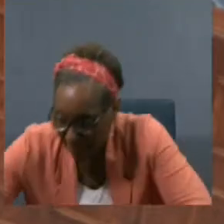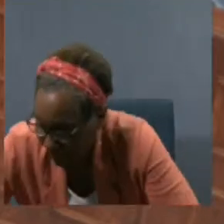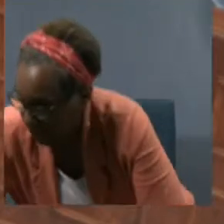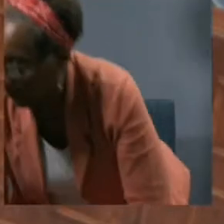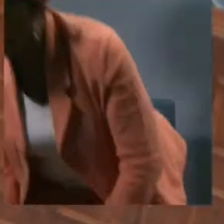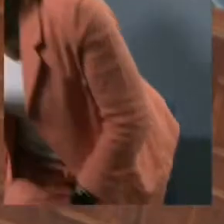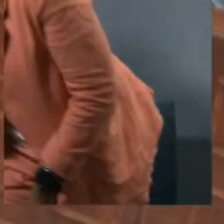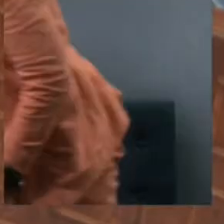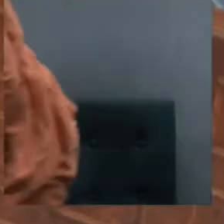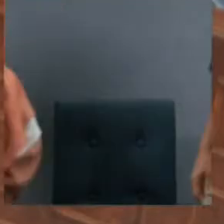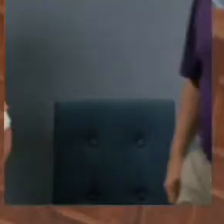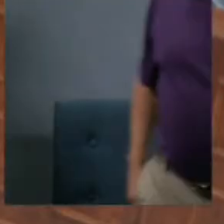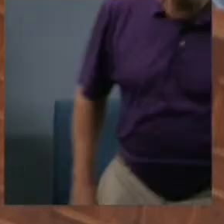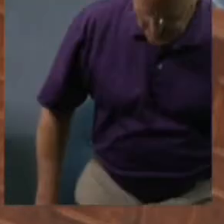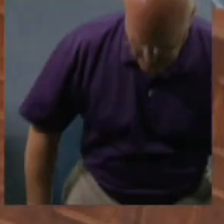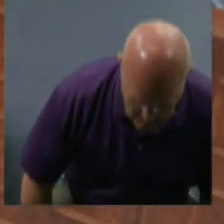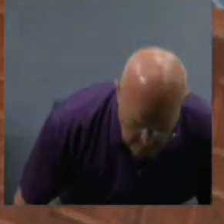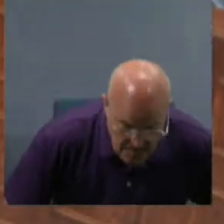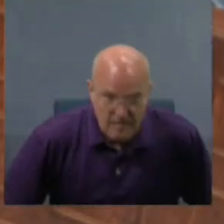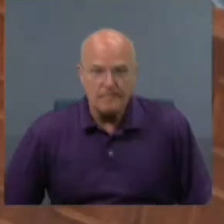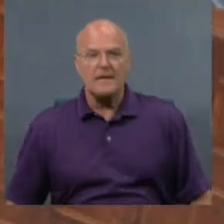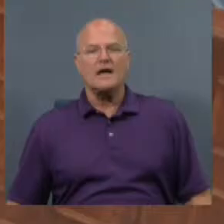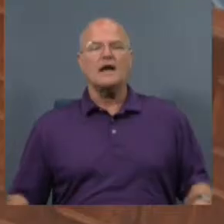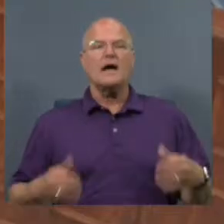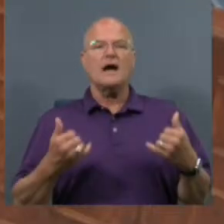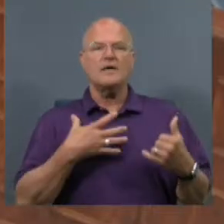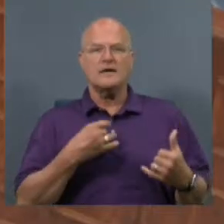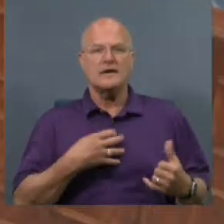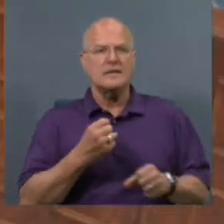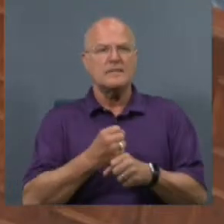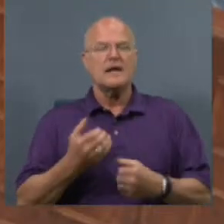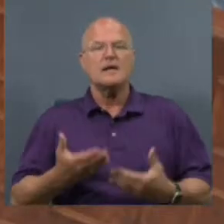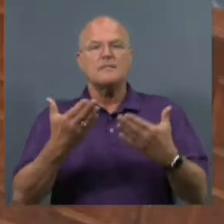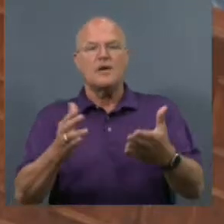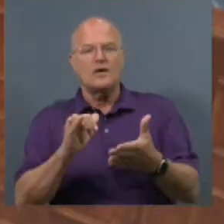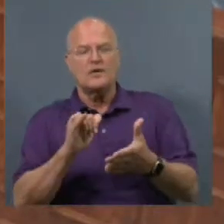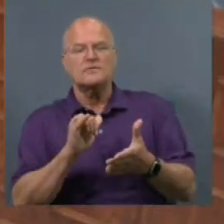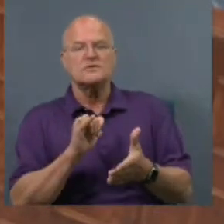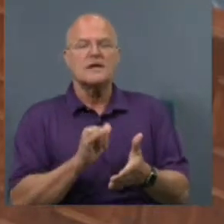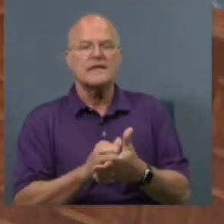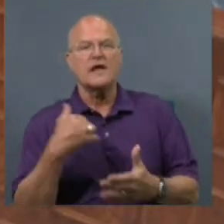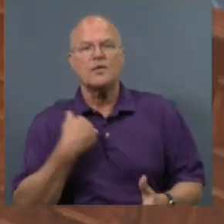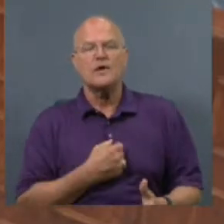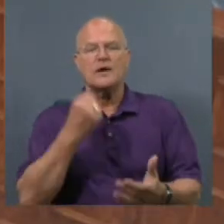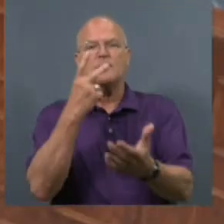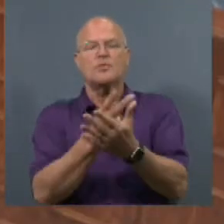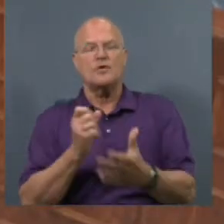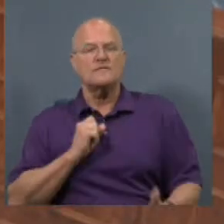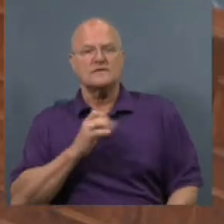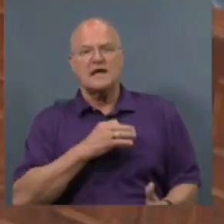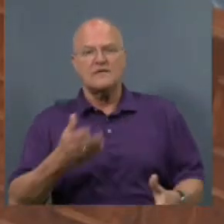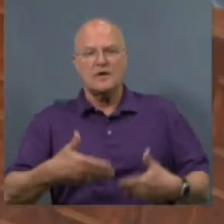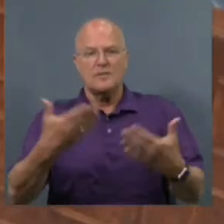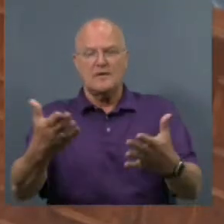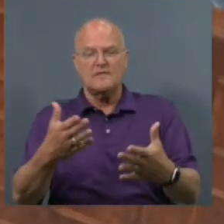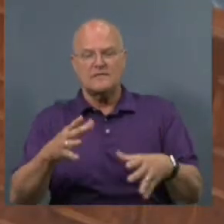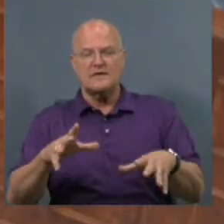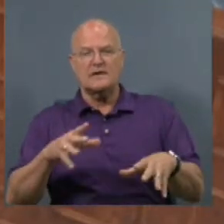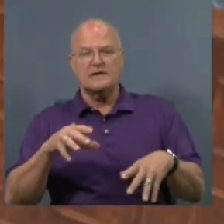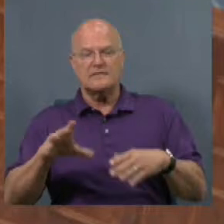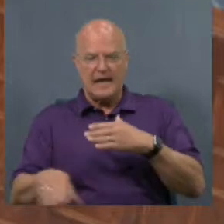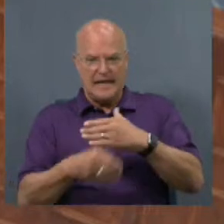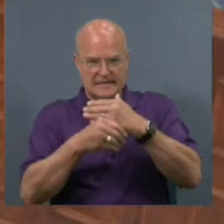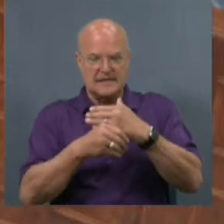if I'll entertain a motion. Mr. Chair, I make a motion that we approve staff's recommendation of annexation and